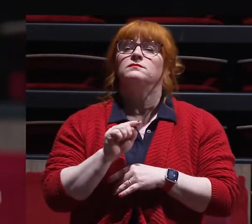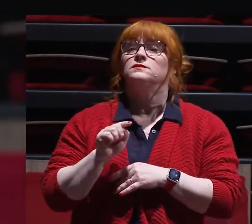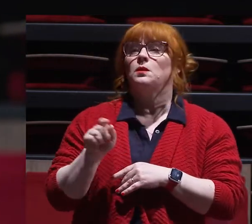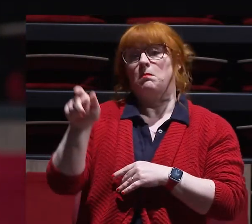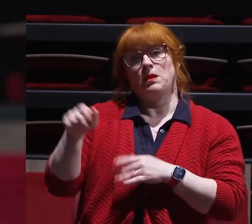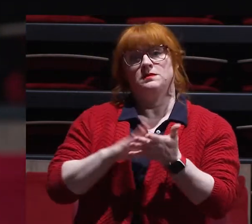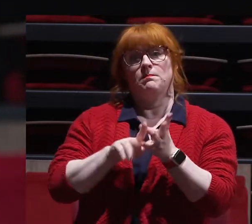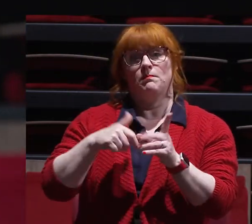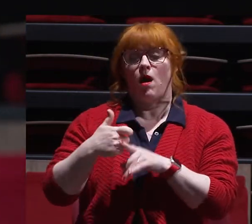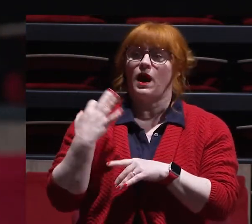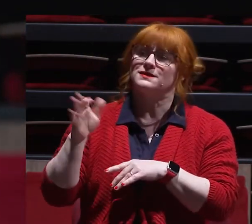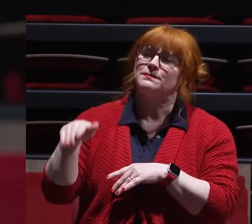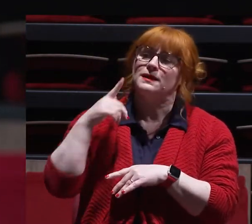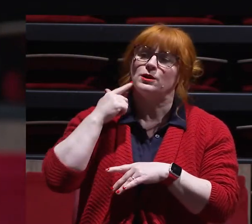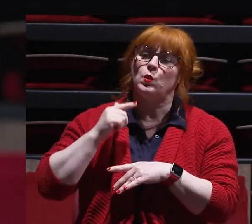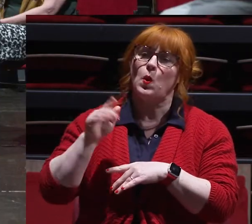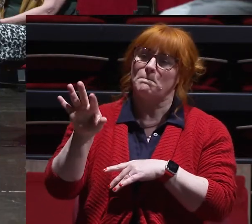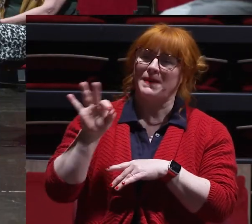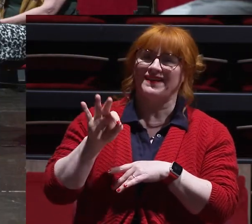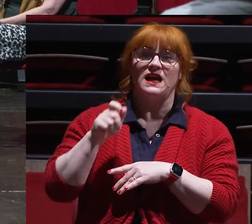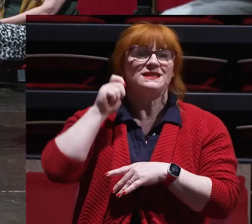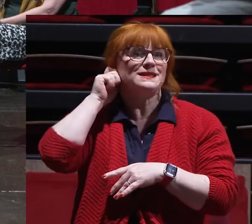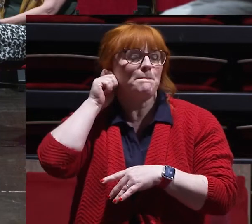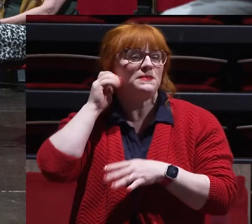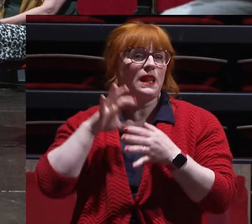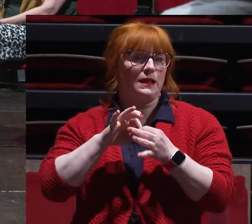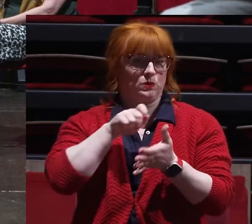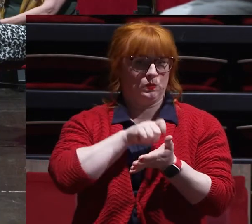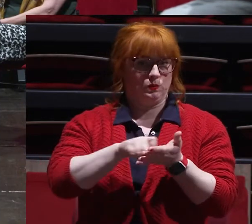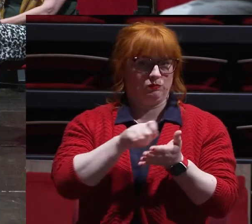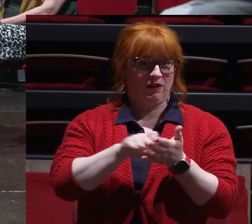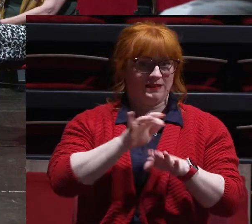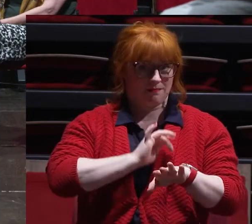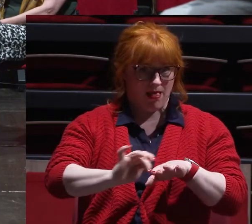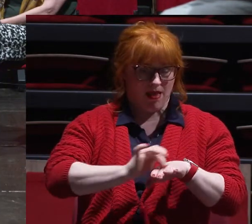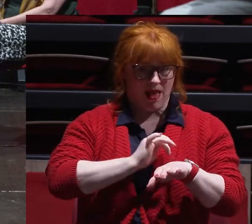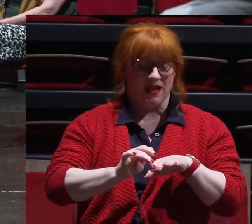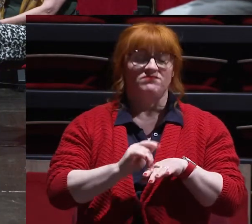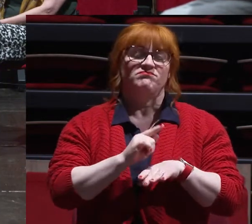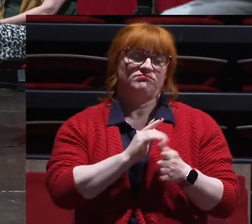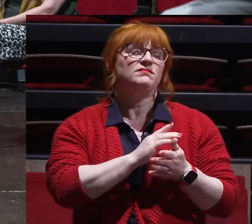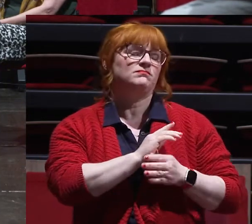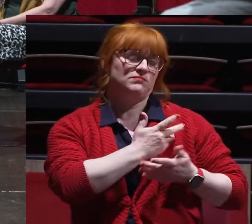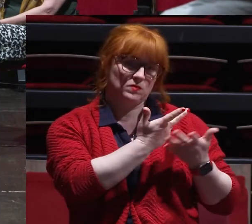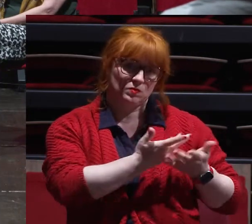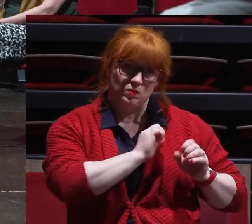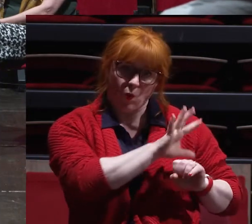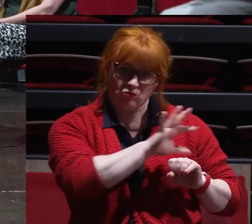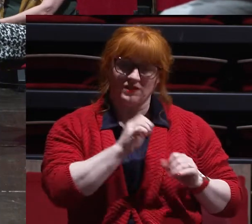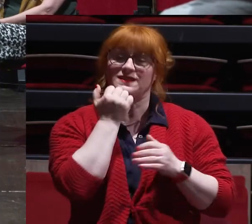you to do was to pick one of his tips. He'd written 101 tips on playwriting. And you picked number